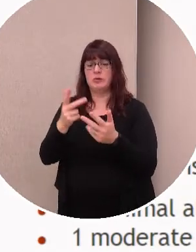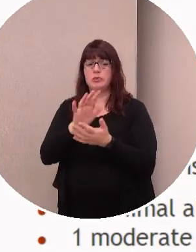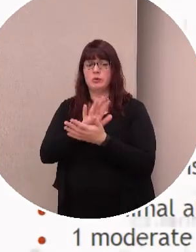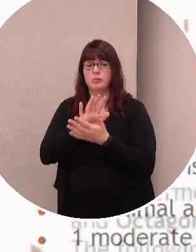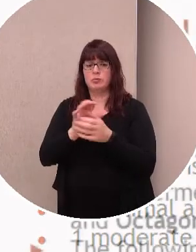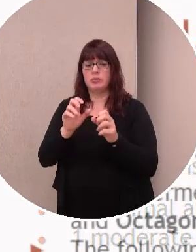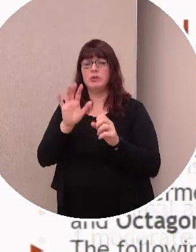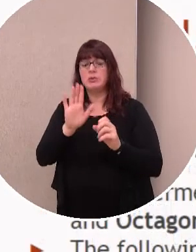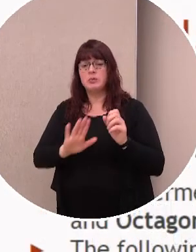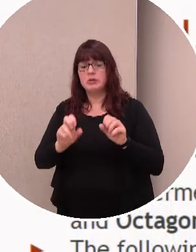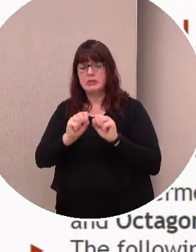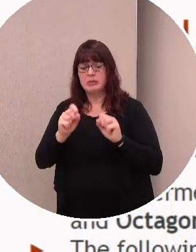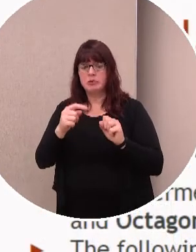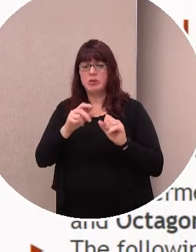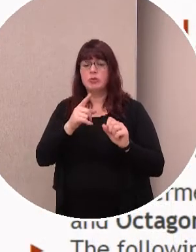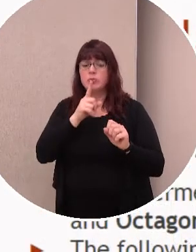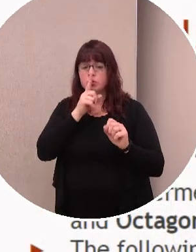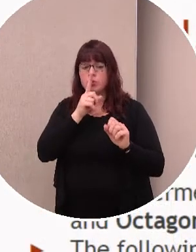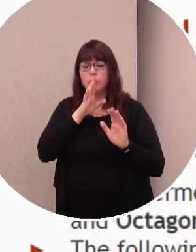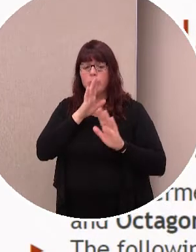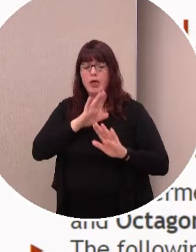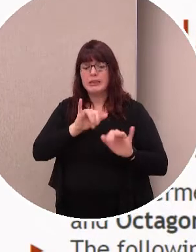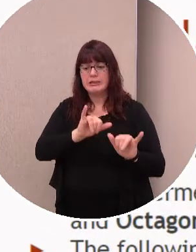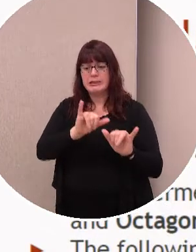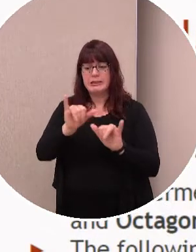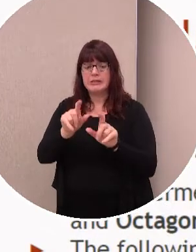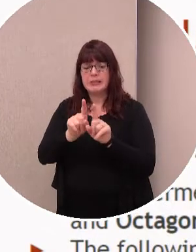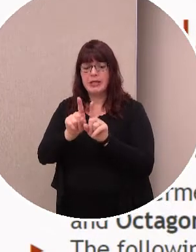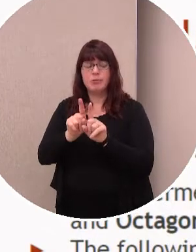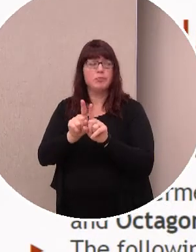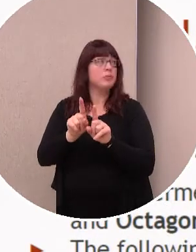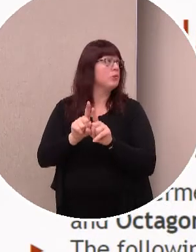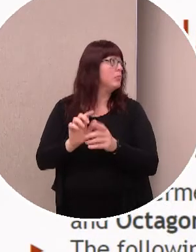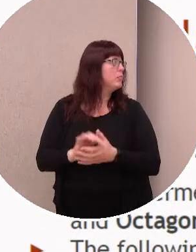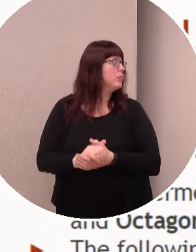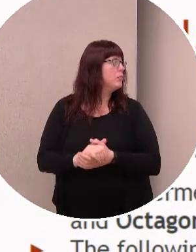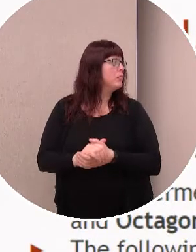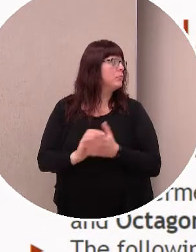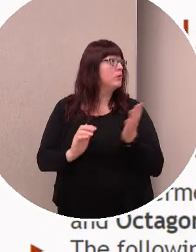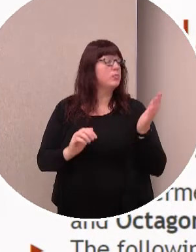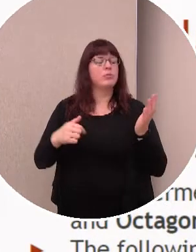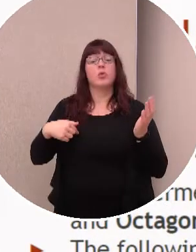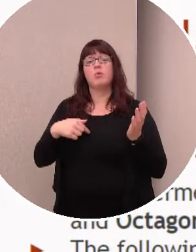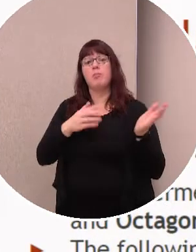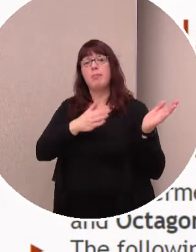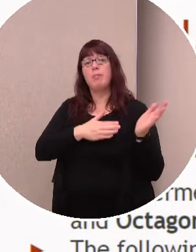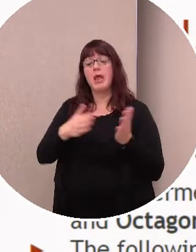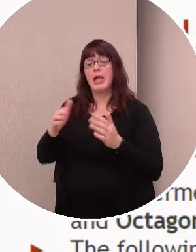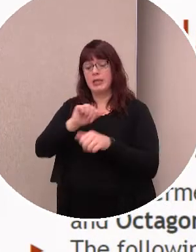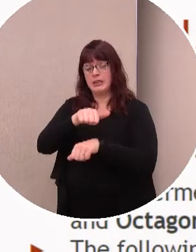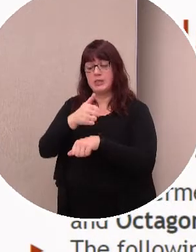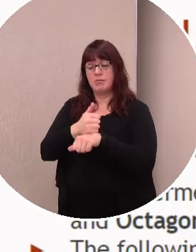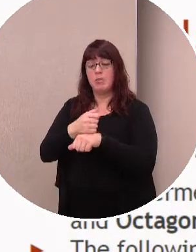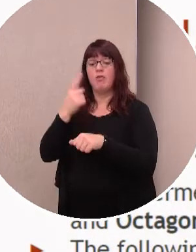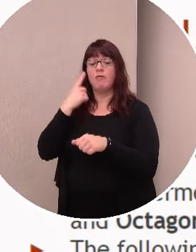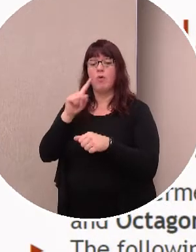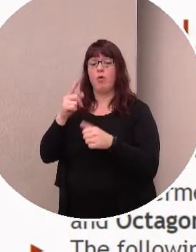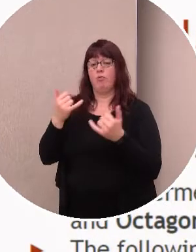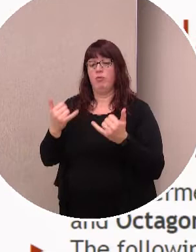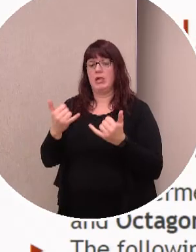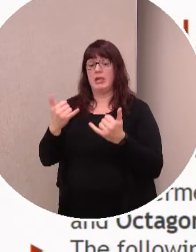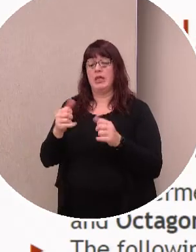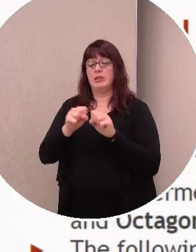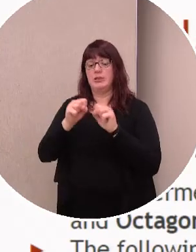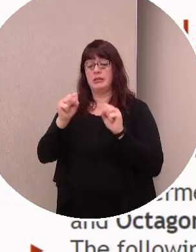structures. This is the planned configuration for both of these